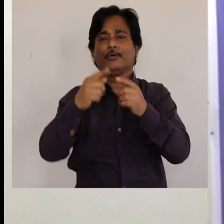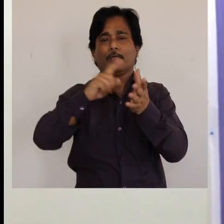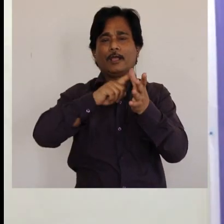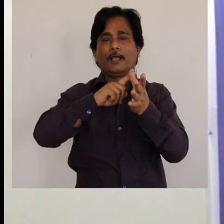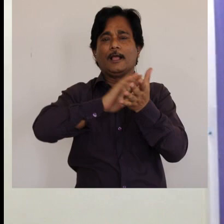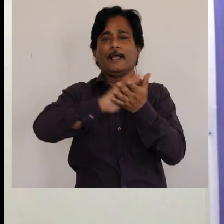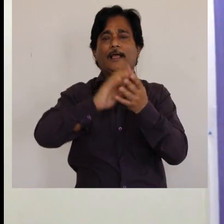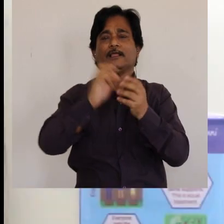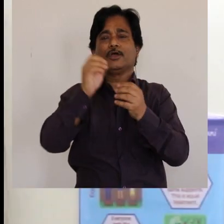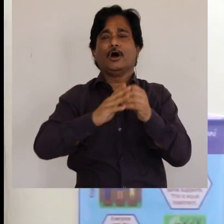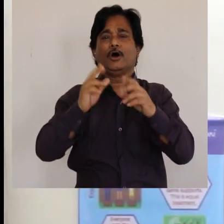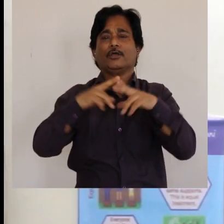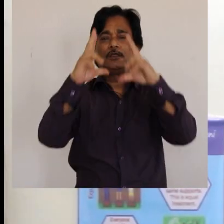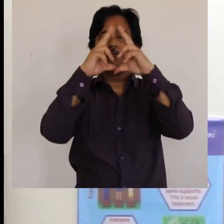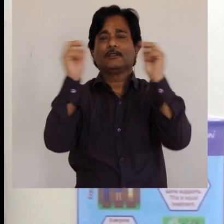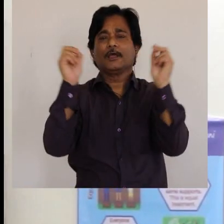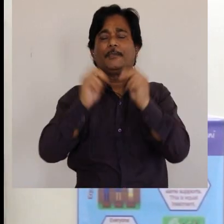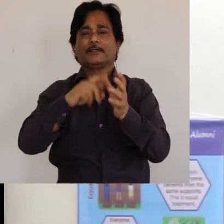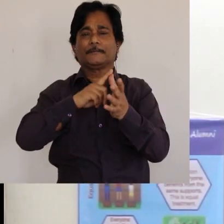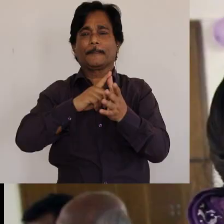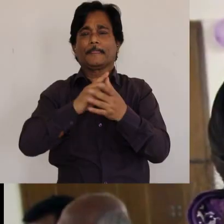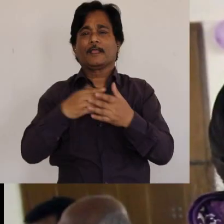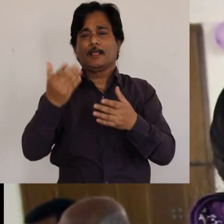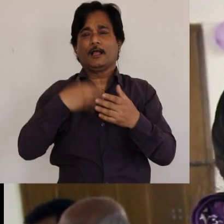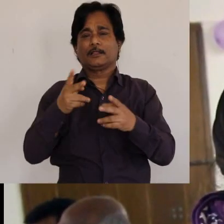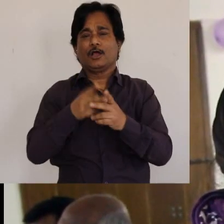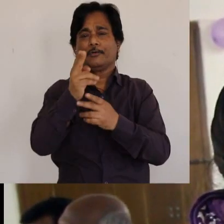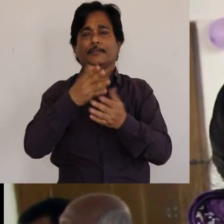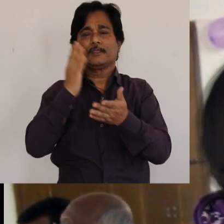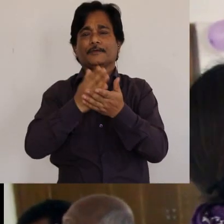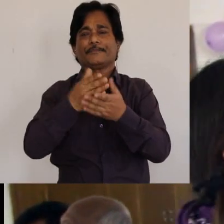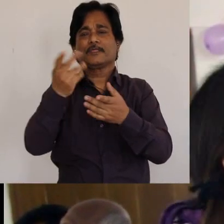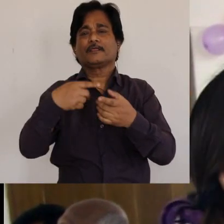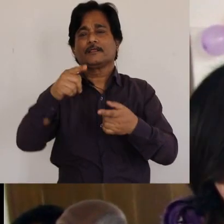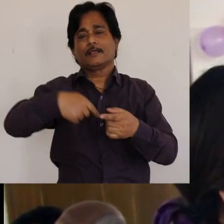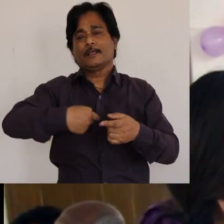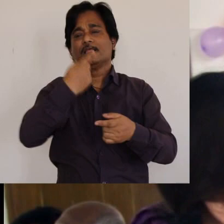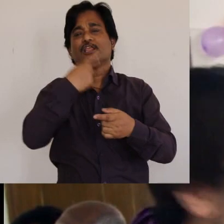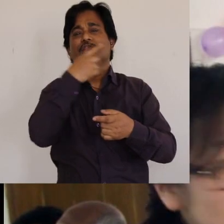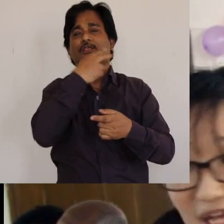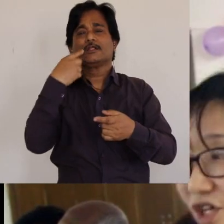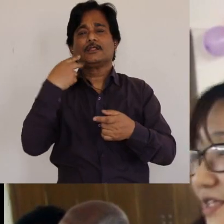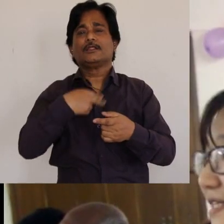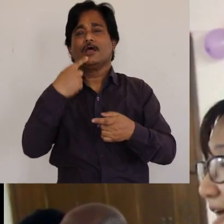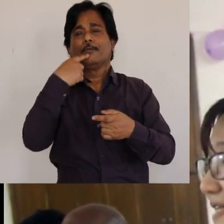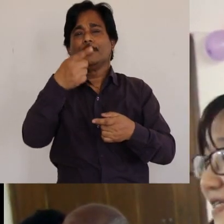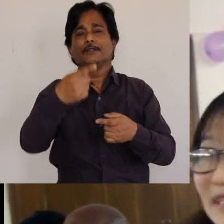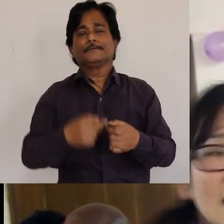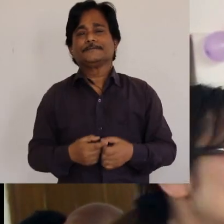of AHI Japan, were present as special guests. The inauguration session ended with the introduction of participants.